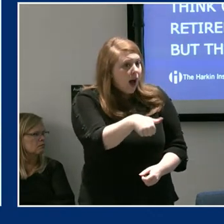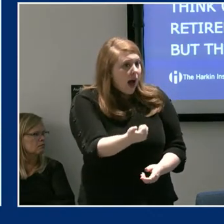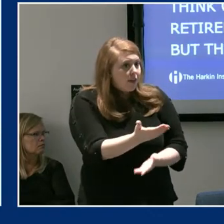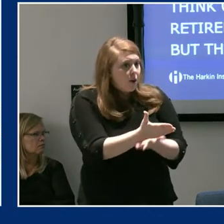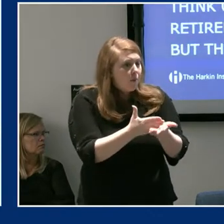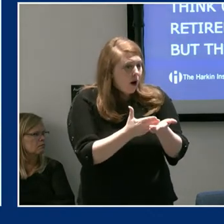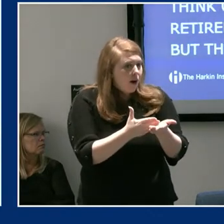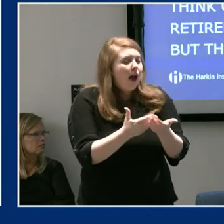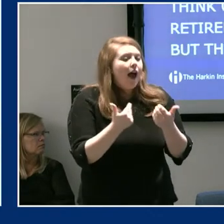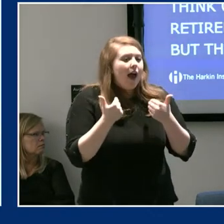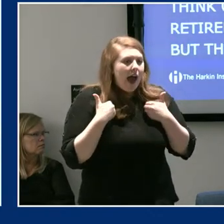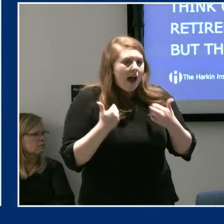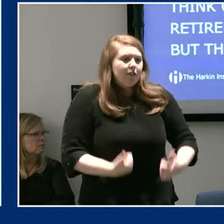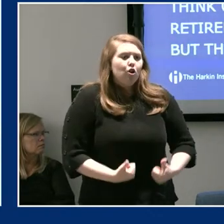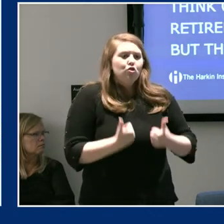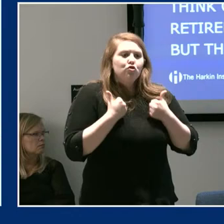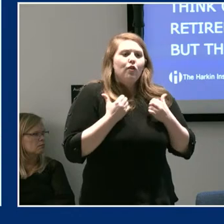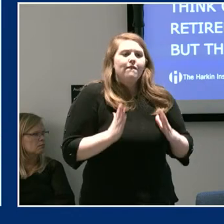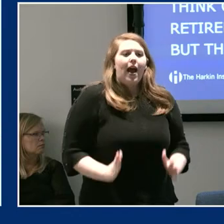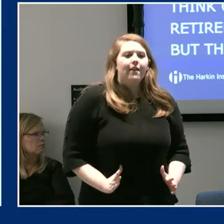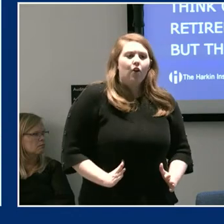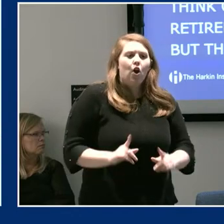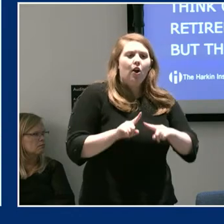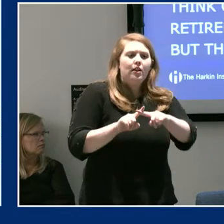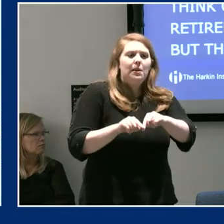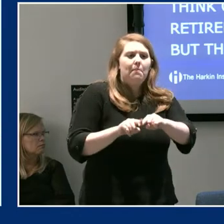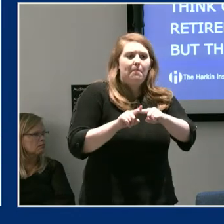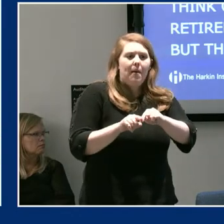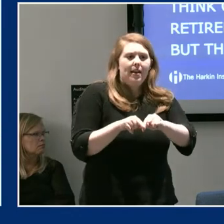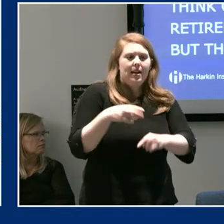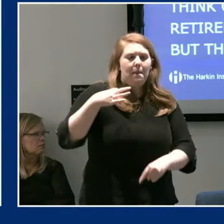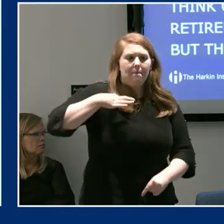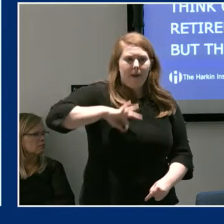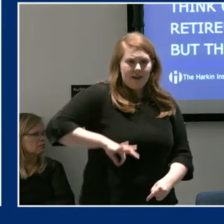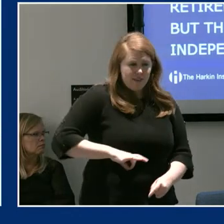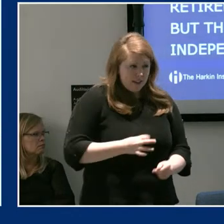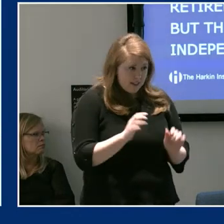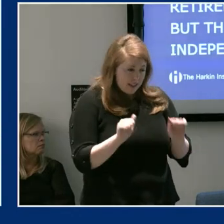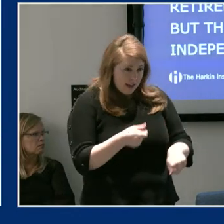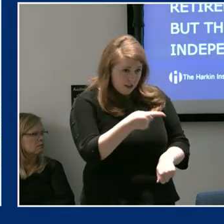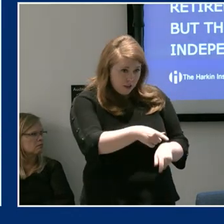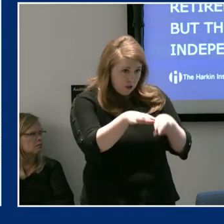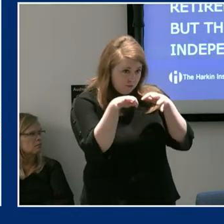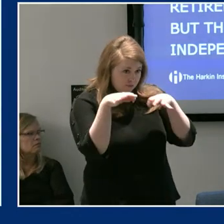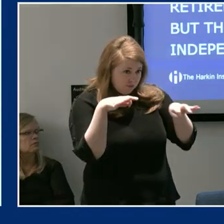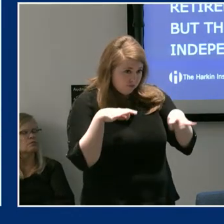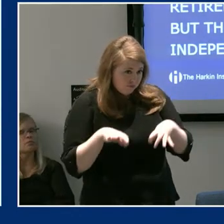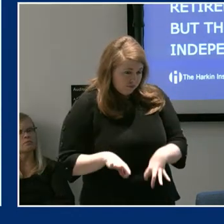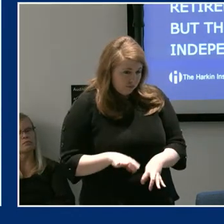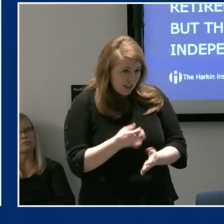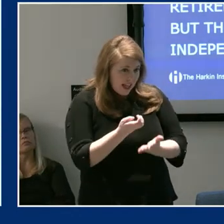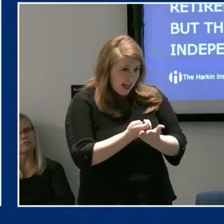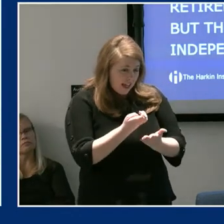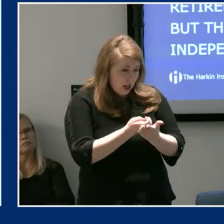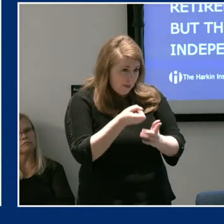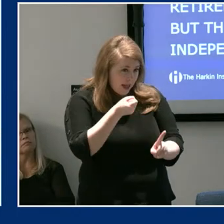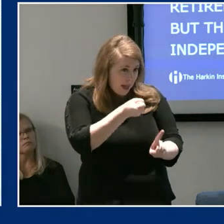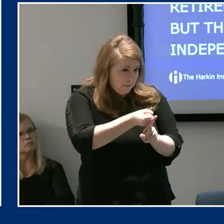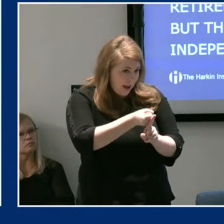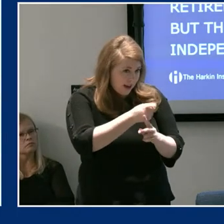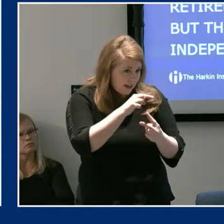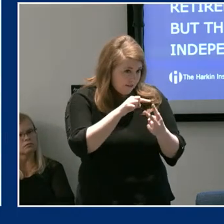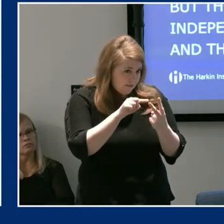survivor and dependent benefits. Can you talk about those and the economic impact of those